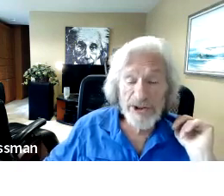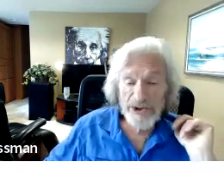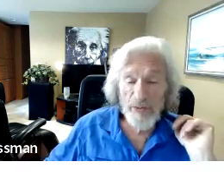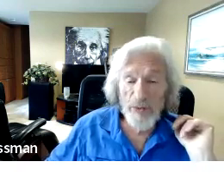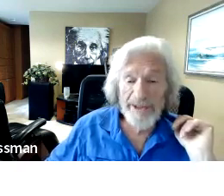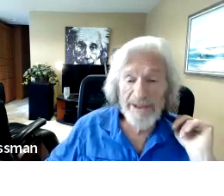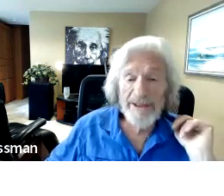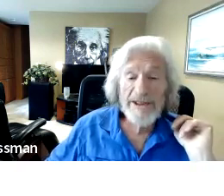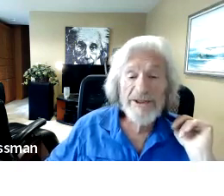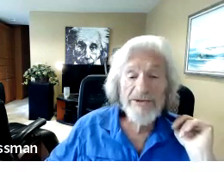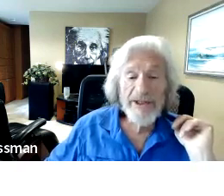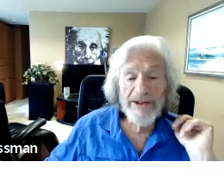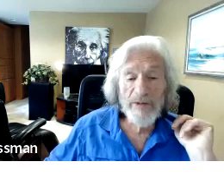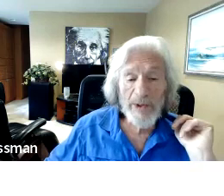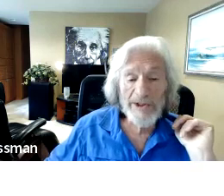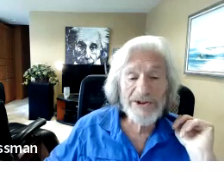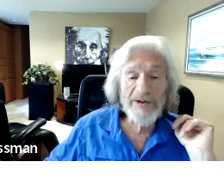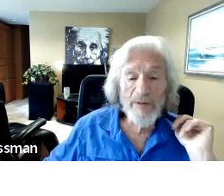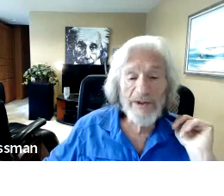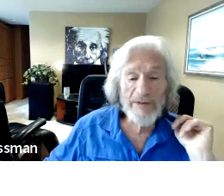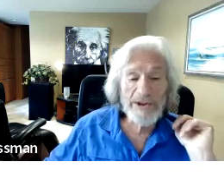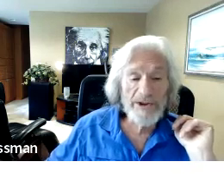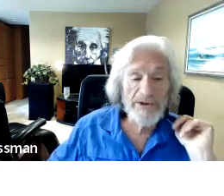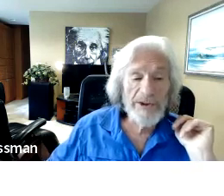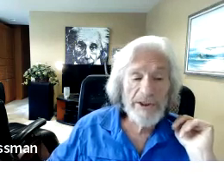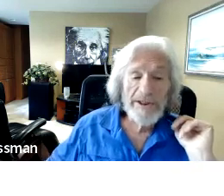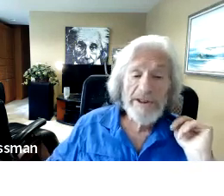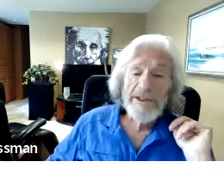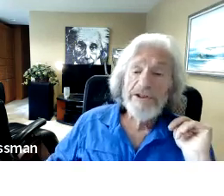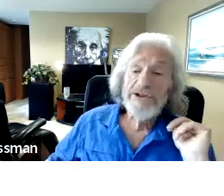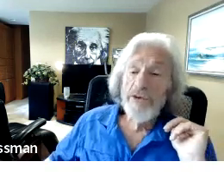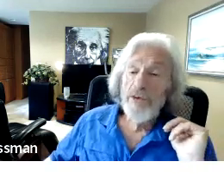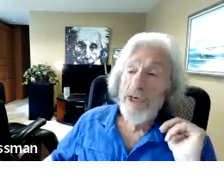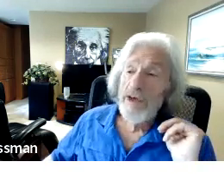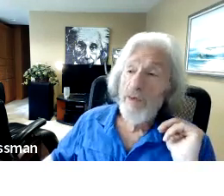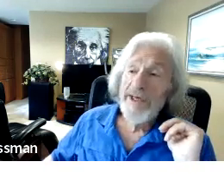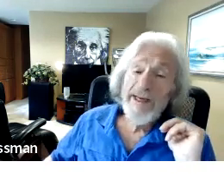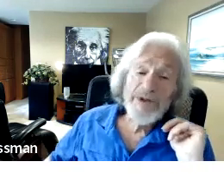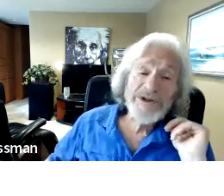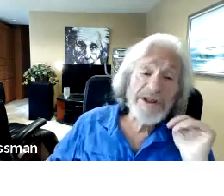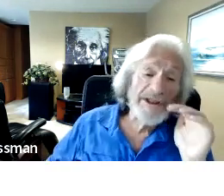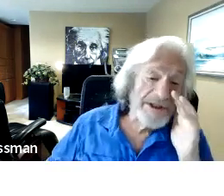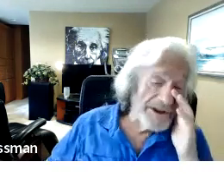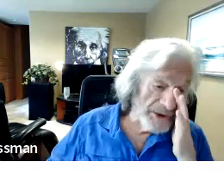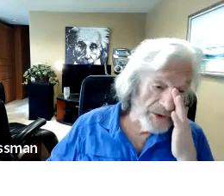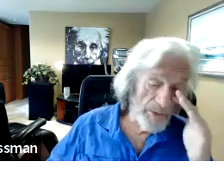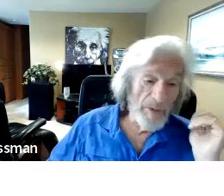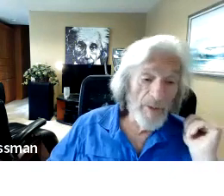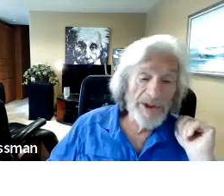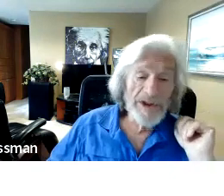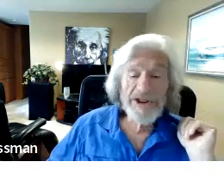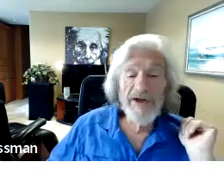the person doesn't want it, they're getting worse, and what can we do? So what happens